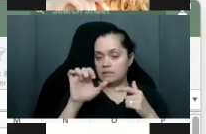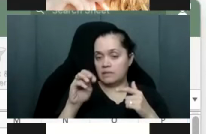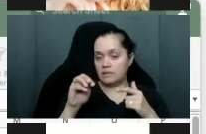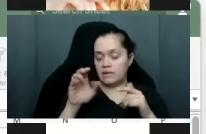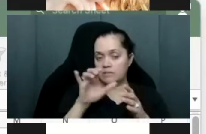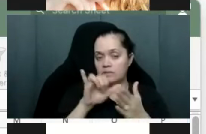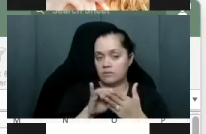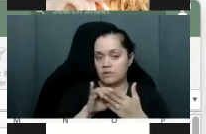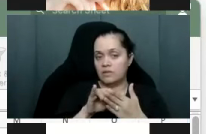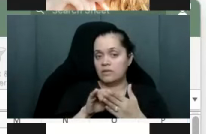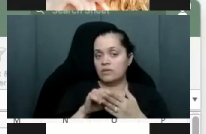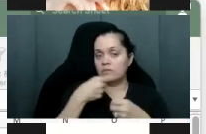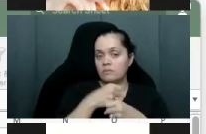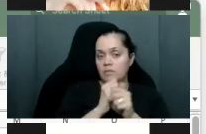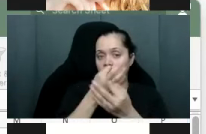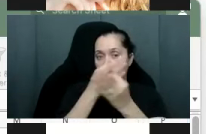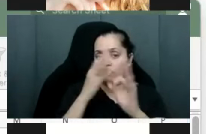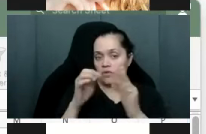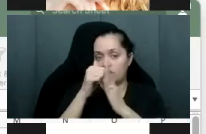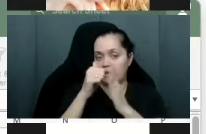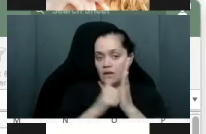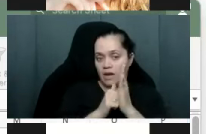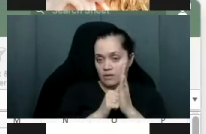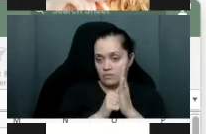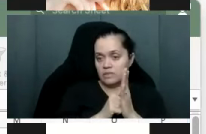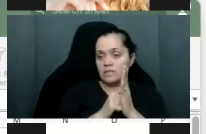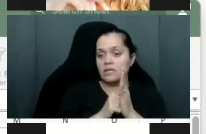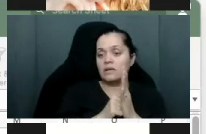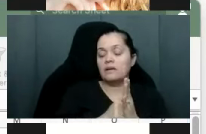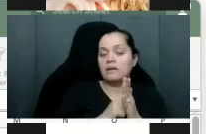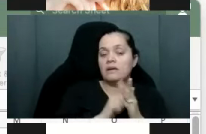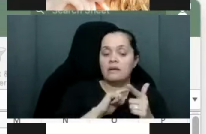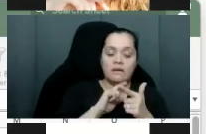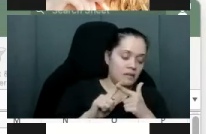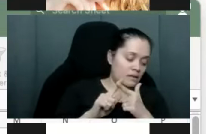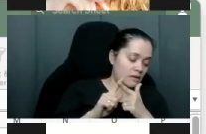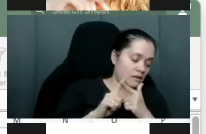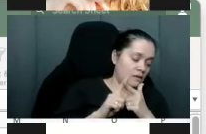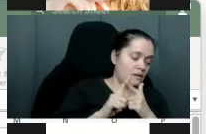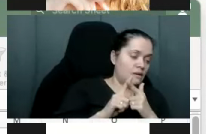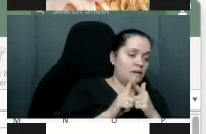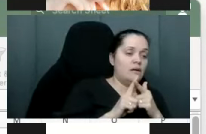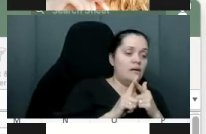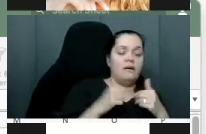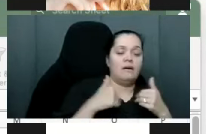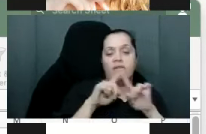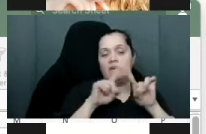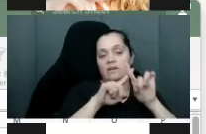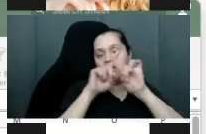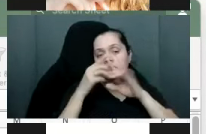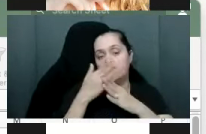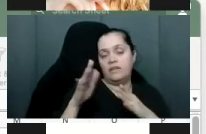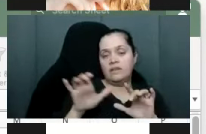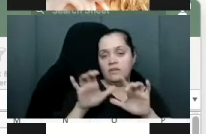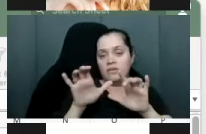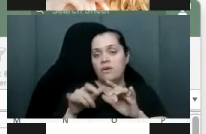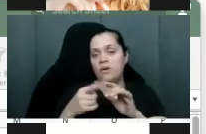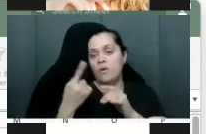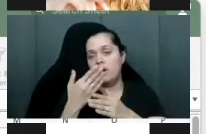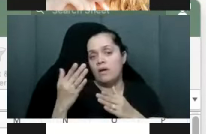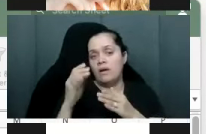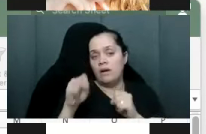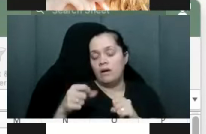create a free account on Padlet.com, and then they have different things you can do there. One of those things is